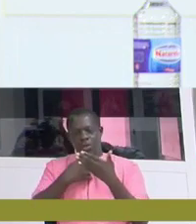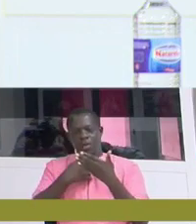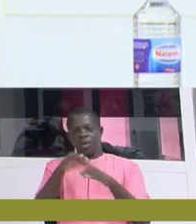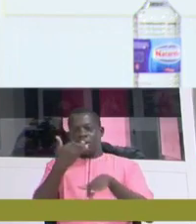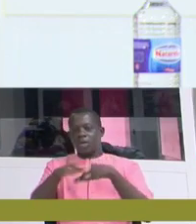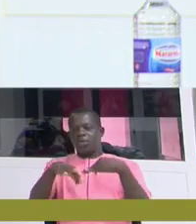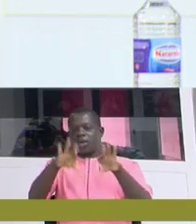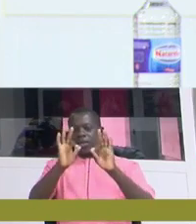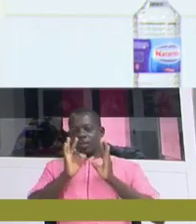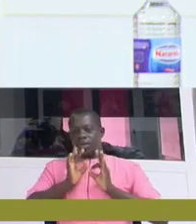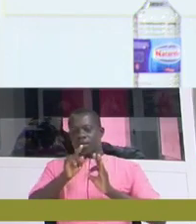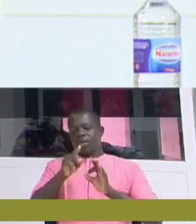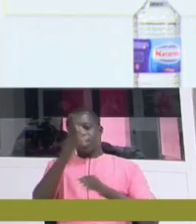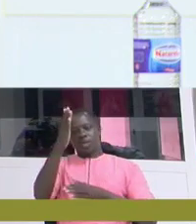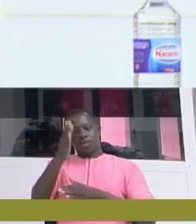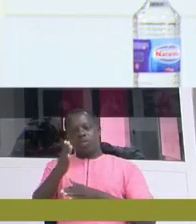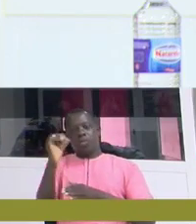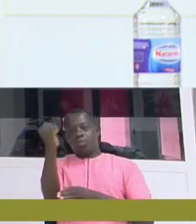take that as the truth.